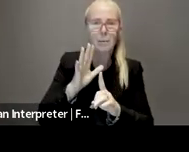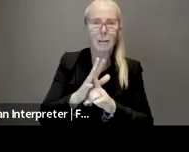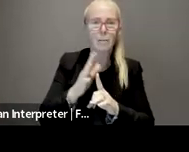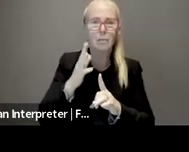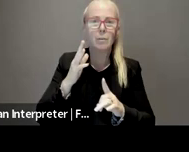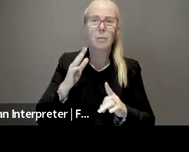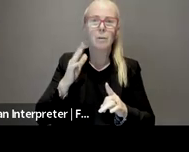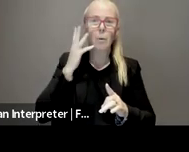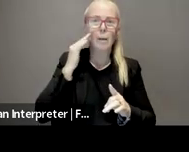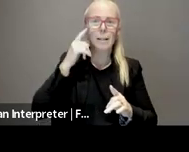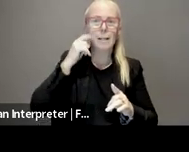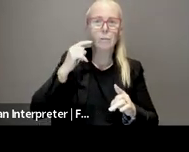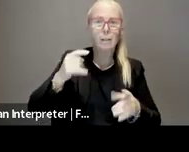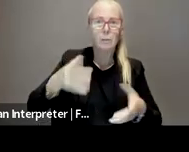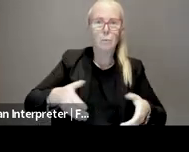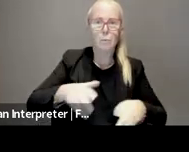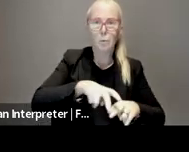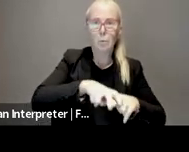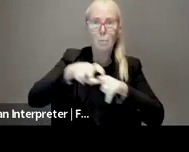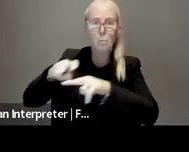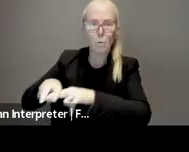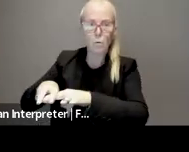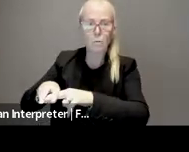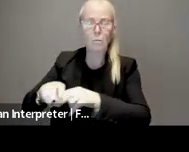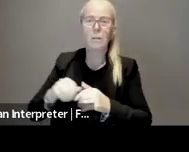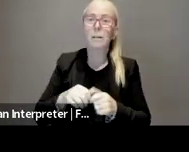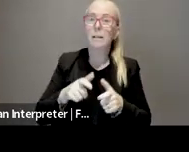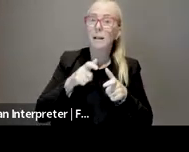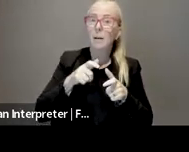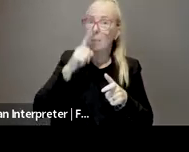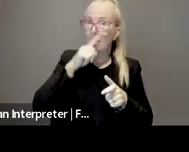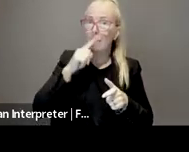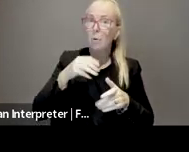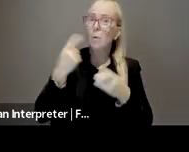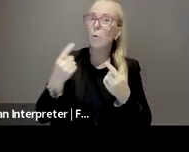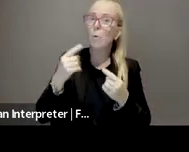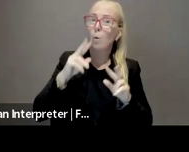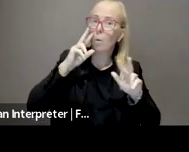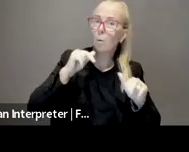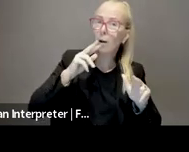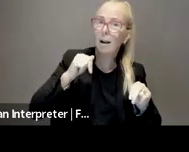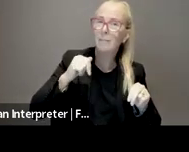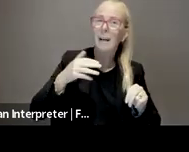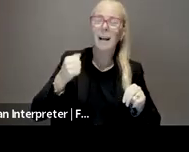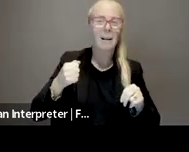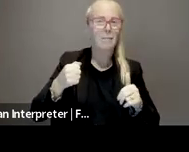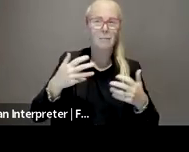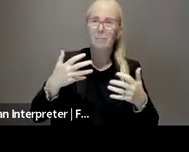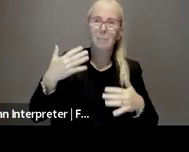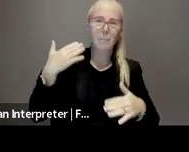of caregivers experience lower back pain. I believe that many of you have encountered this